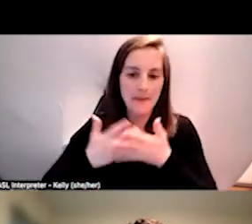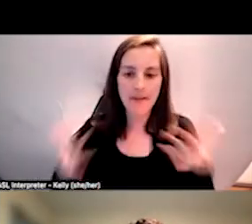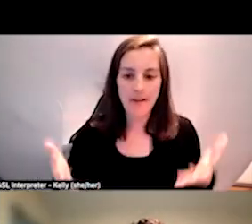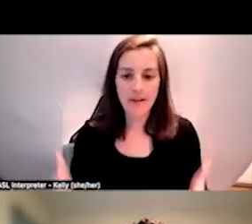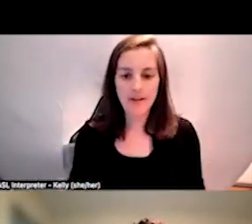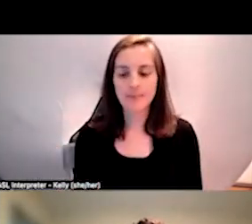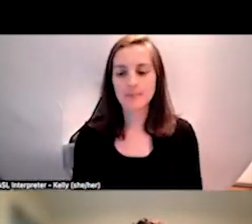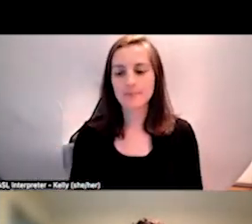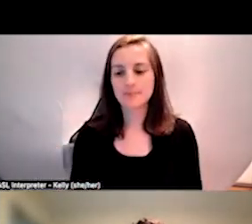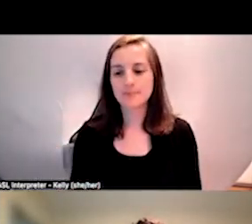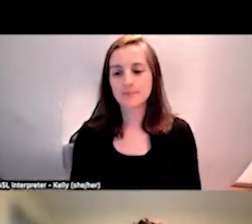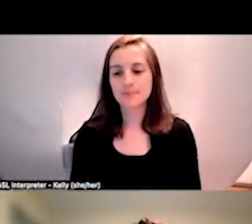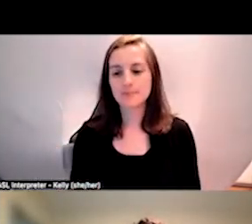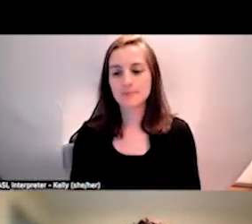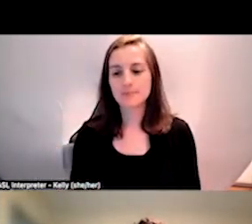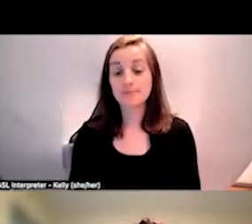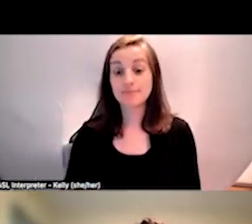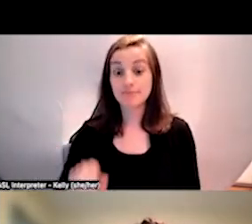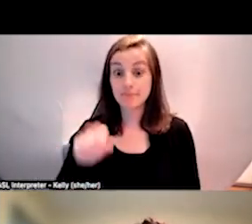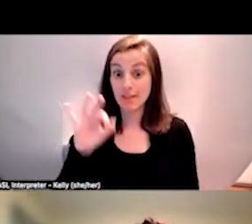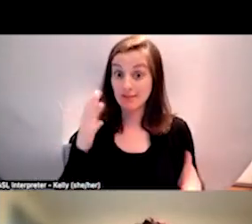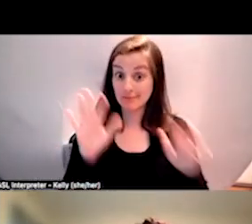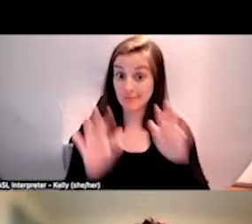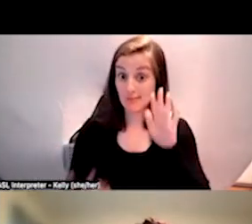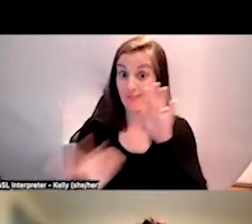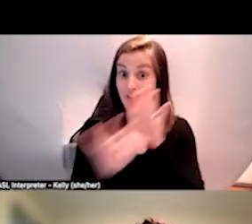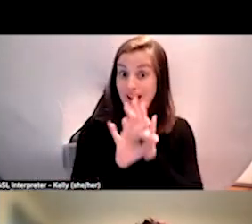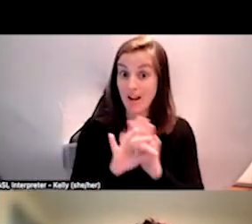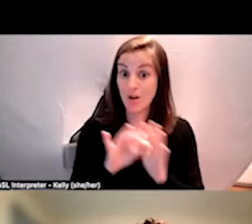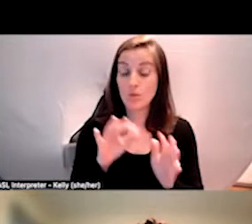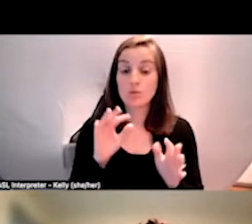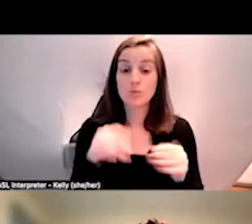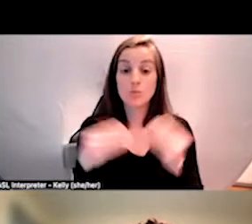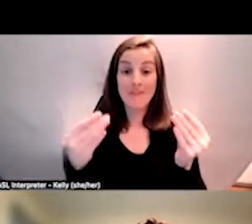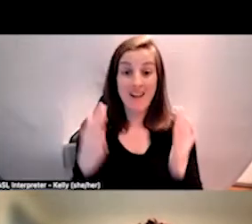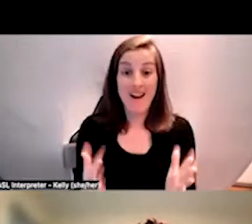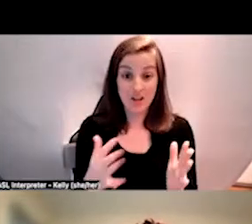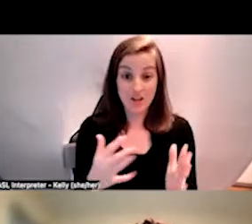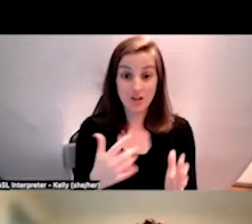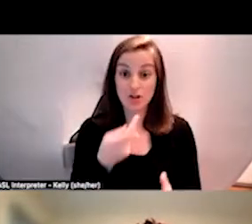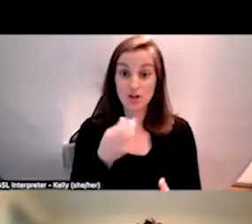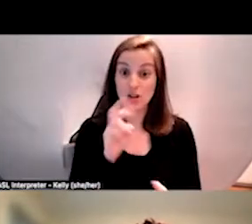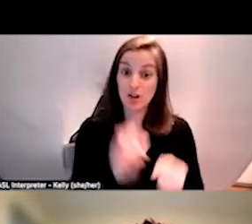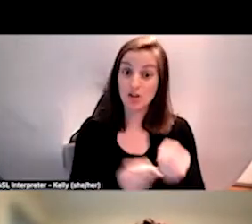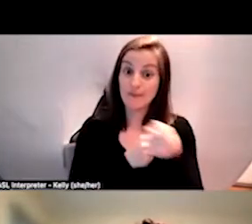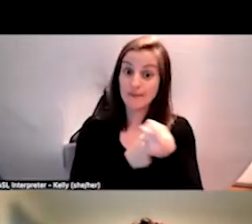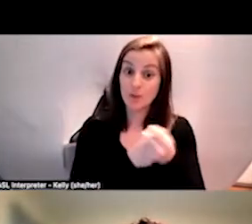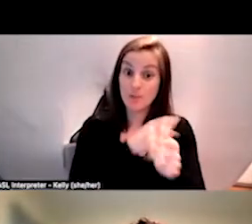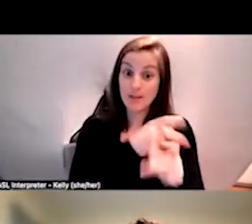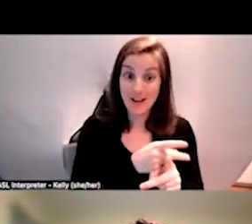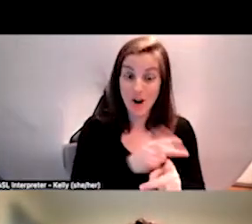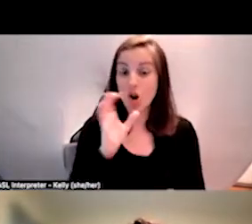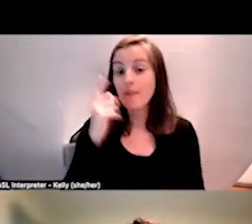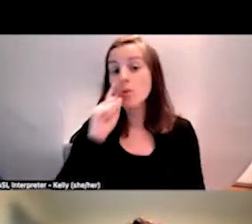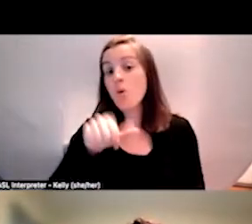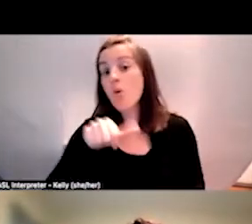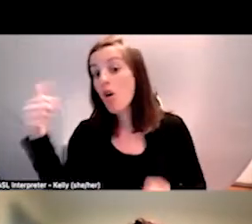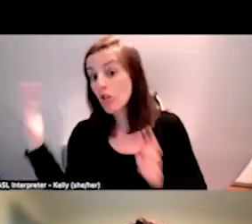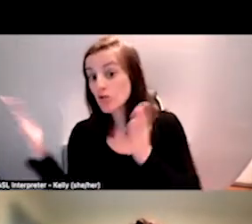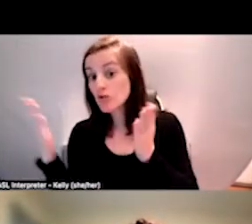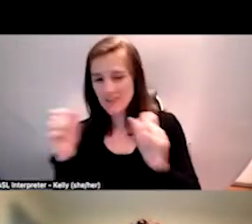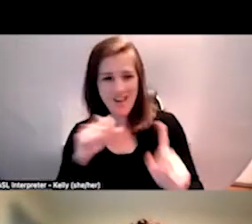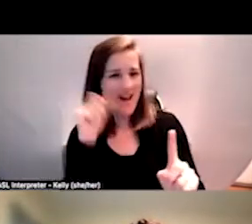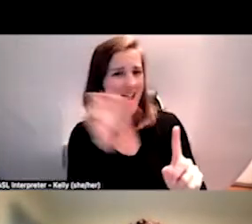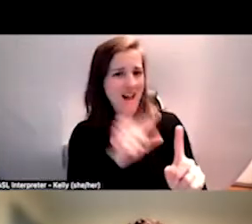gender affirming care provider and are just looking for another outside service, asking your provider